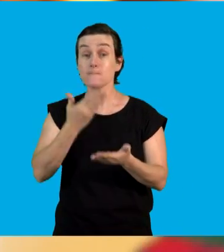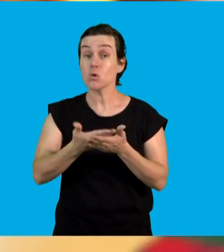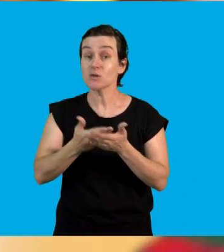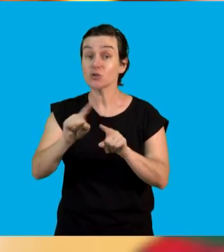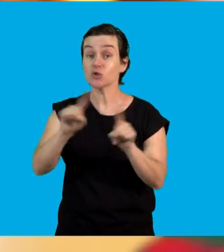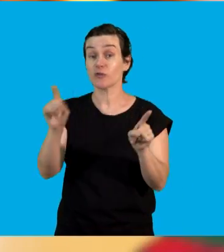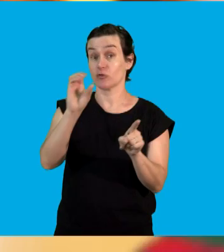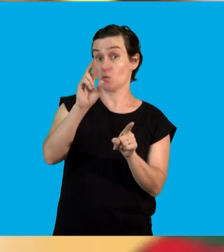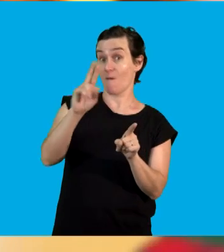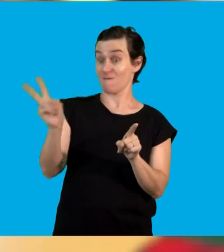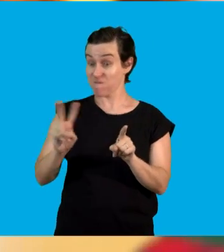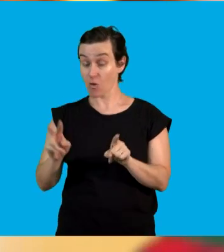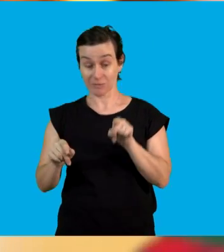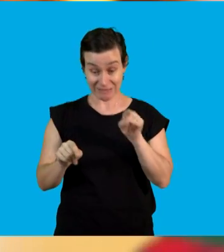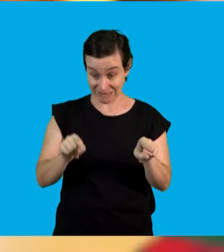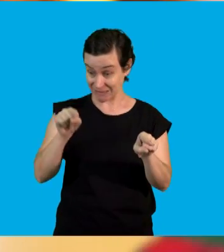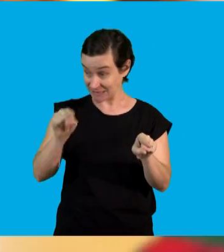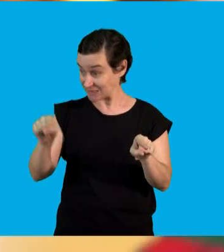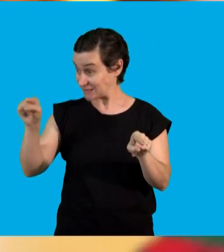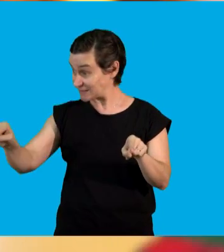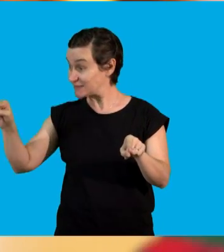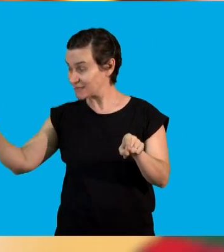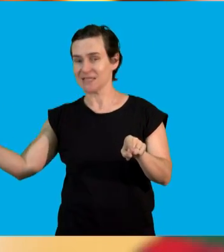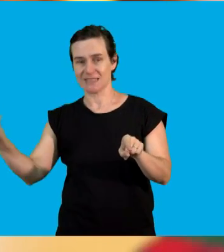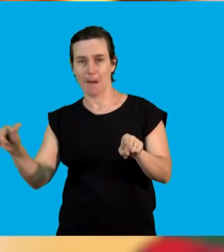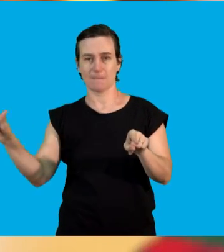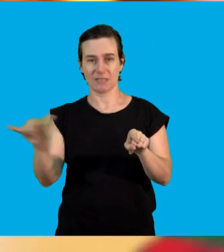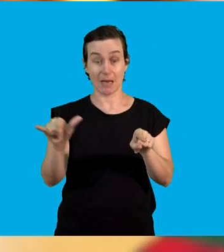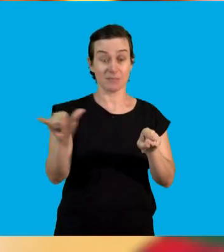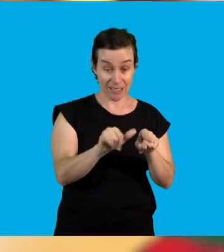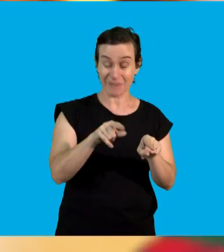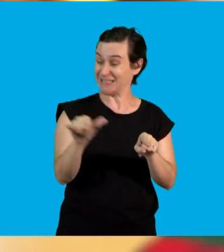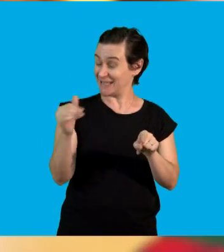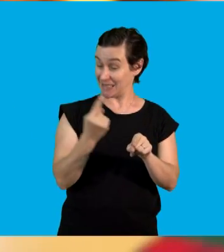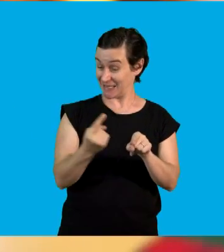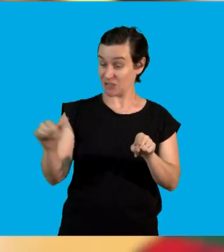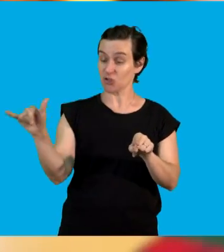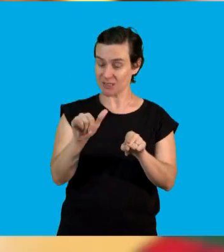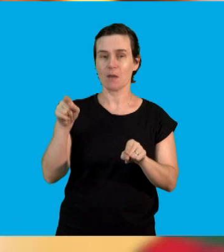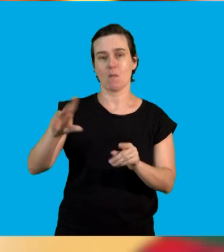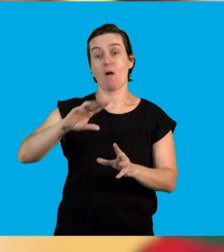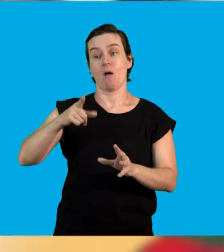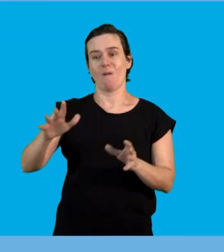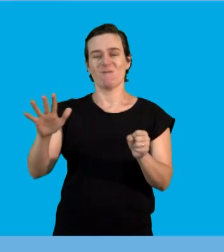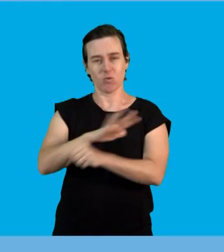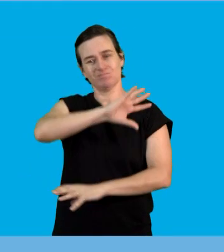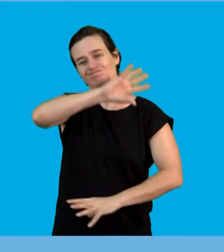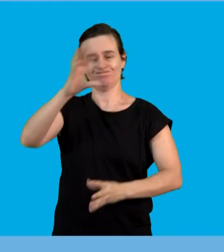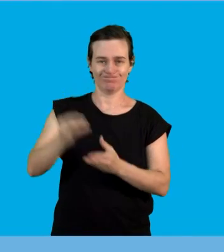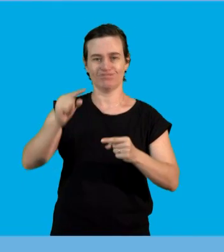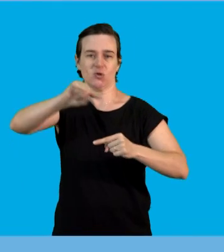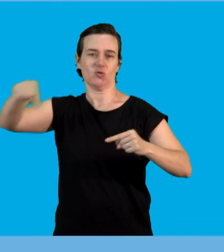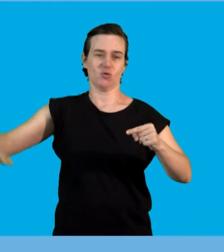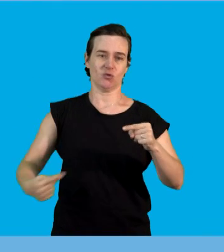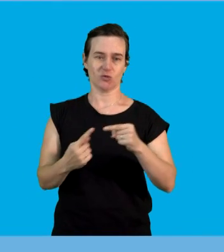the total voltage or the total potential difference of the entire circuit, which then means this statement says the